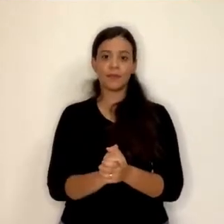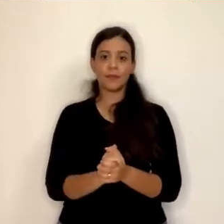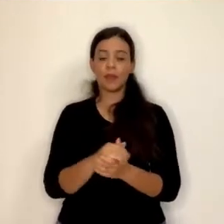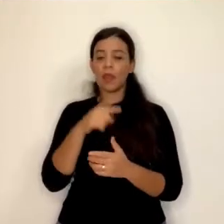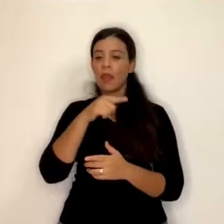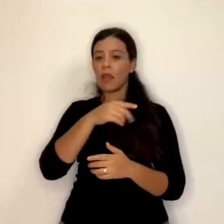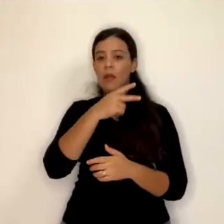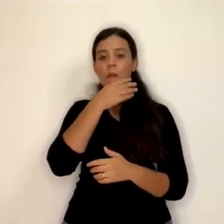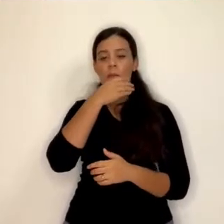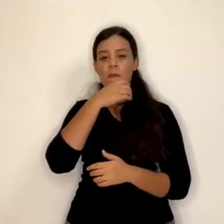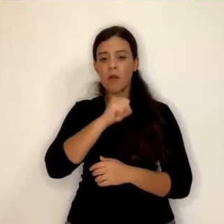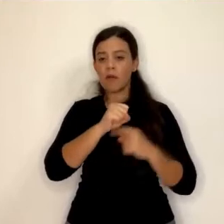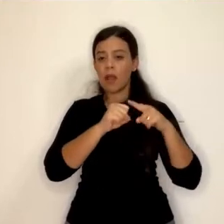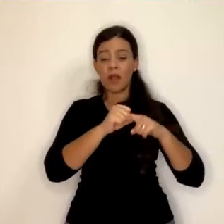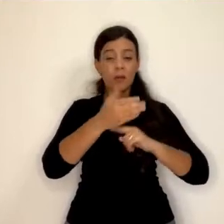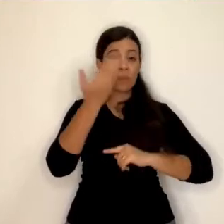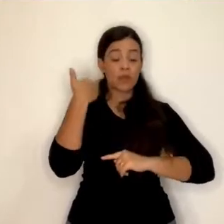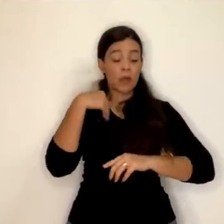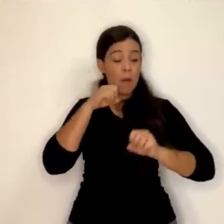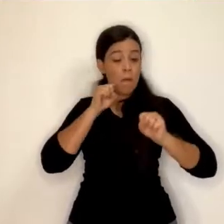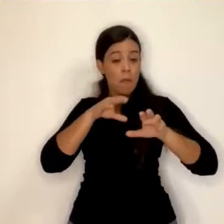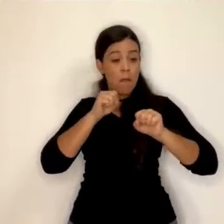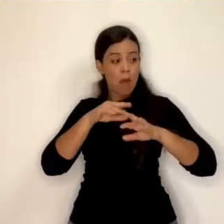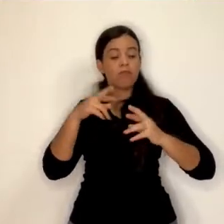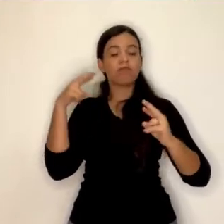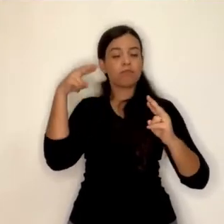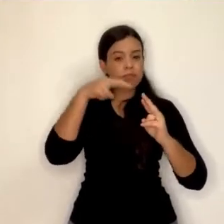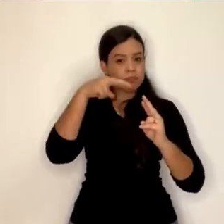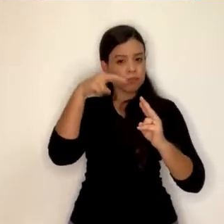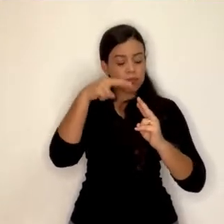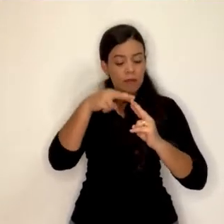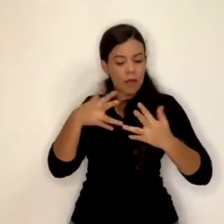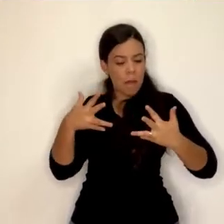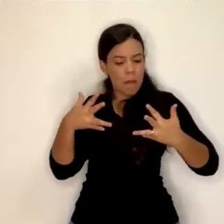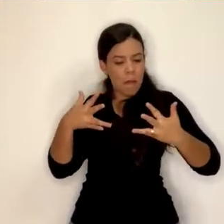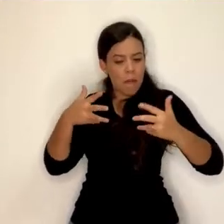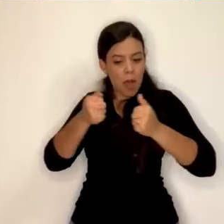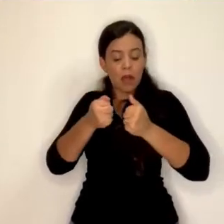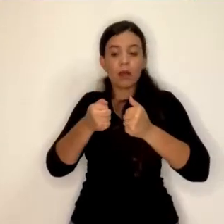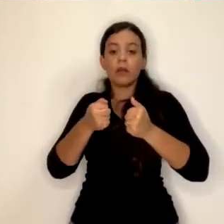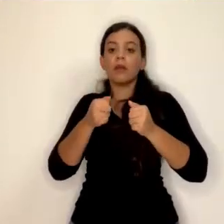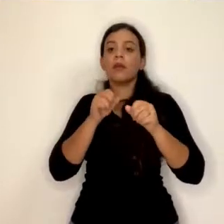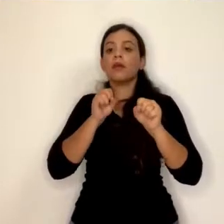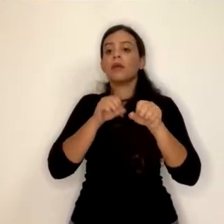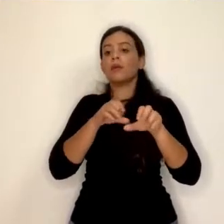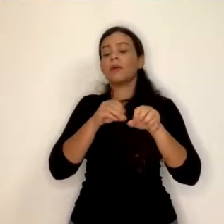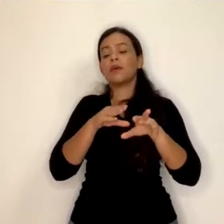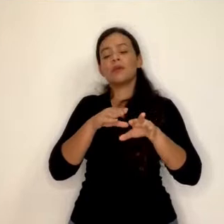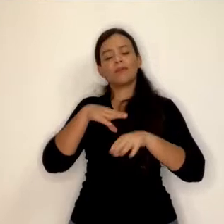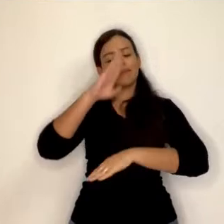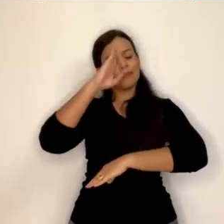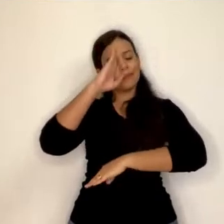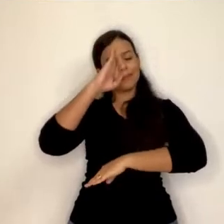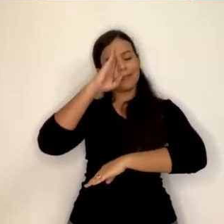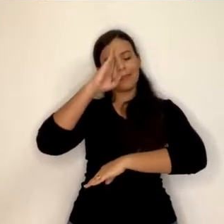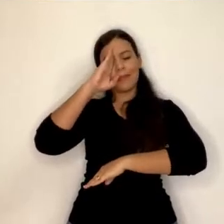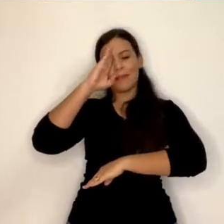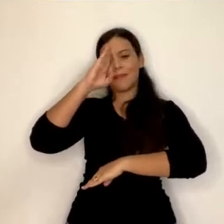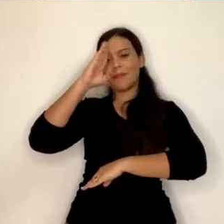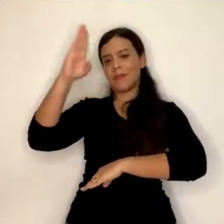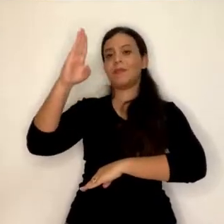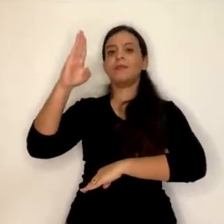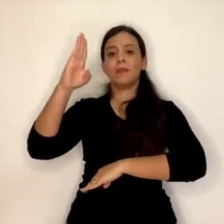Freire as one of the most important educators in the world. He was able to understand that education is